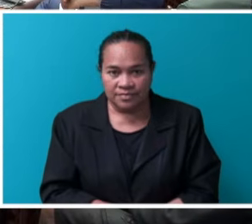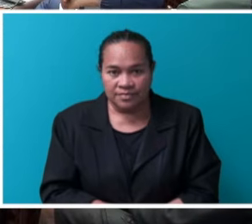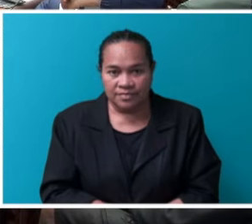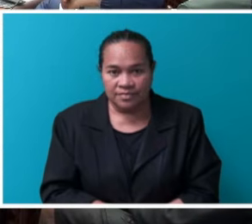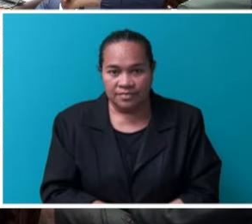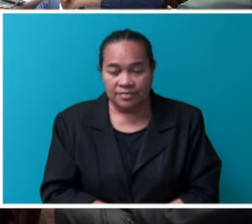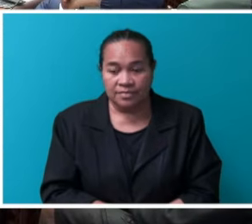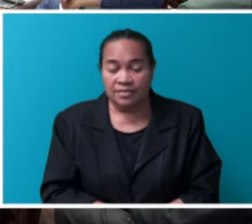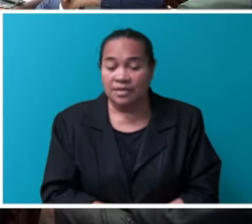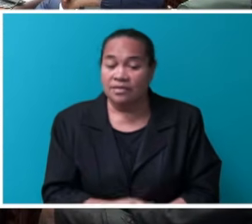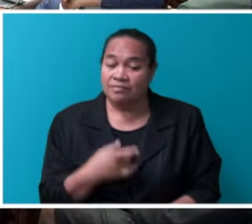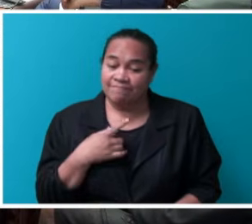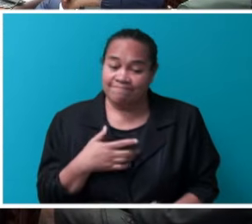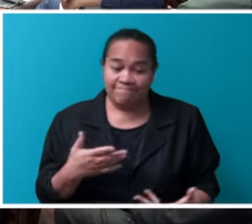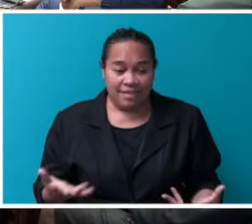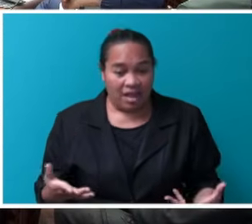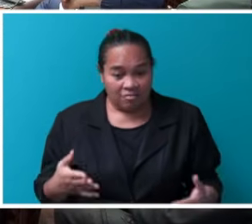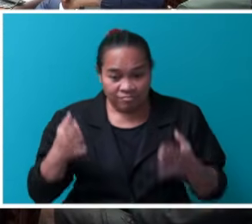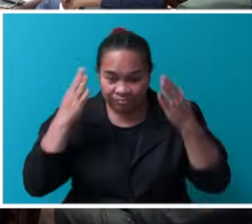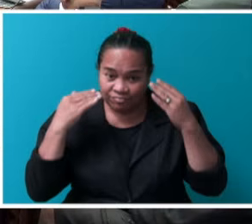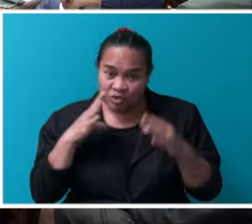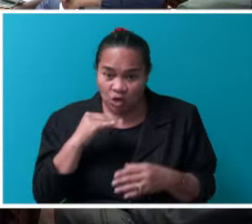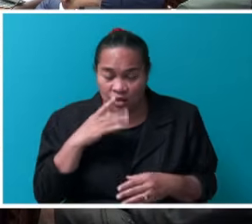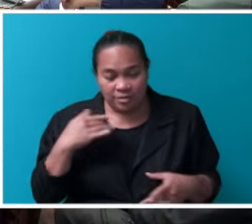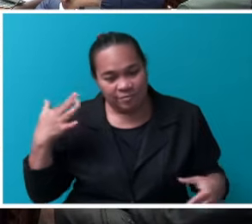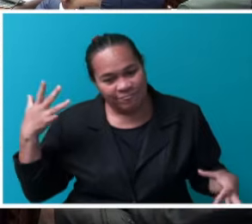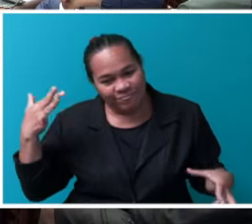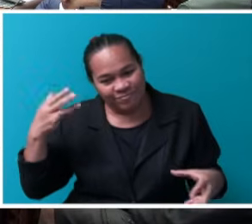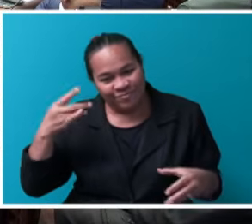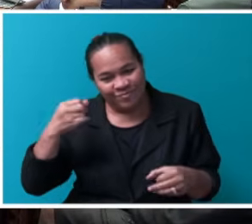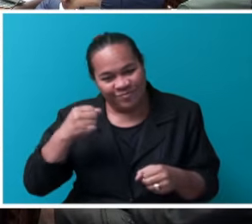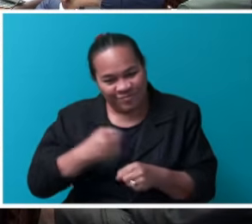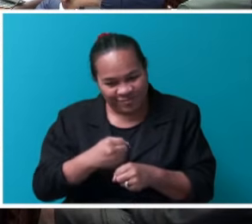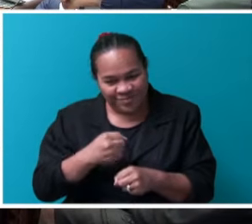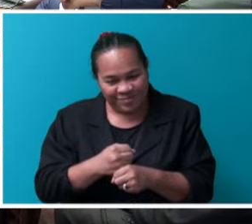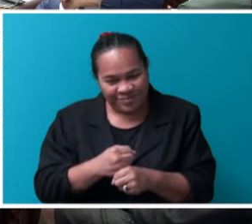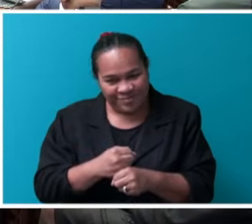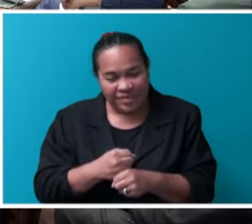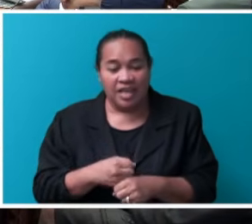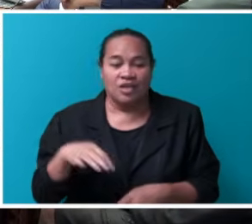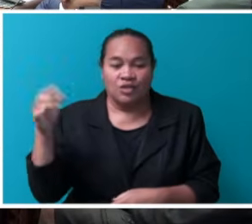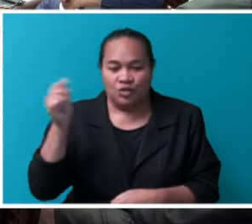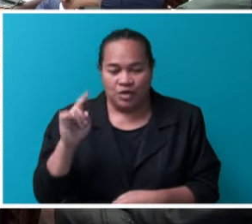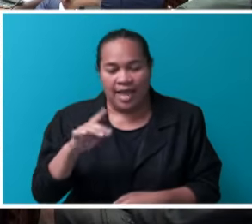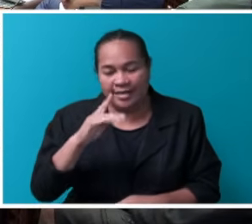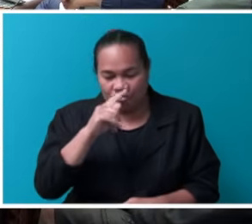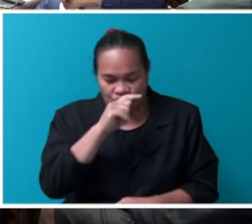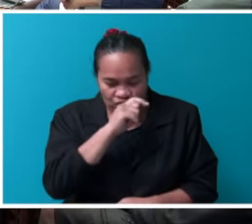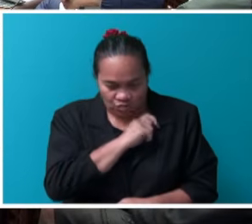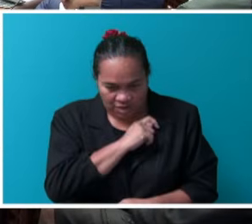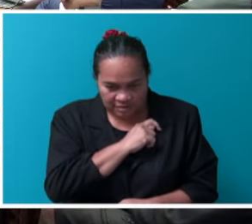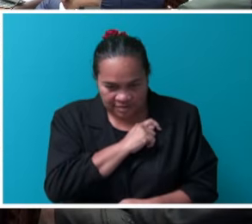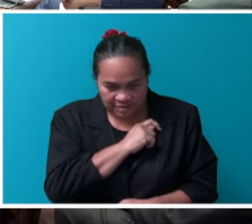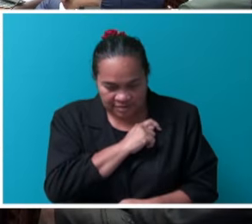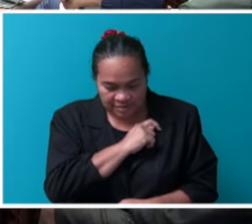And that brings us, honorable members, to the end of our sitting today. I trust